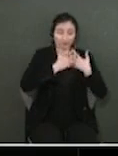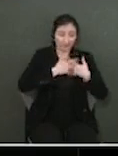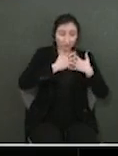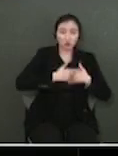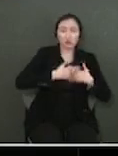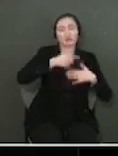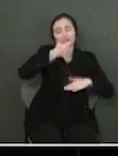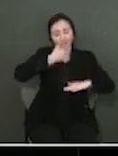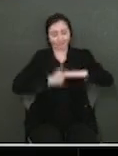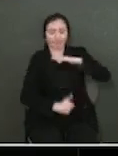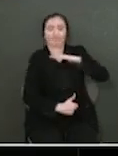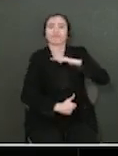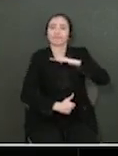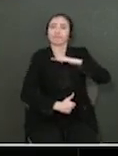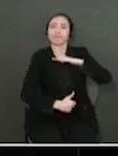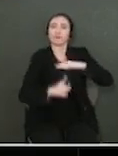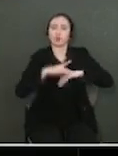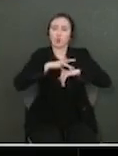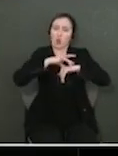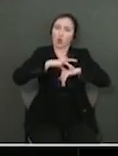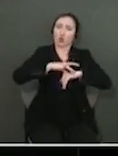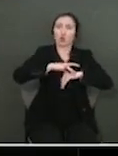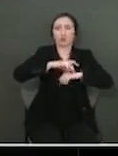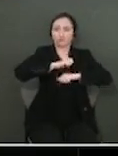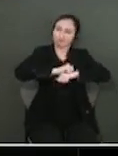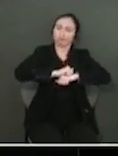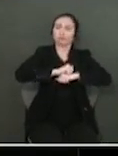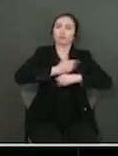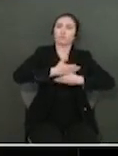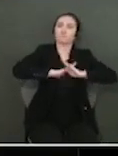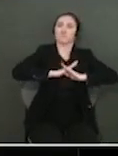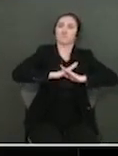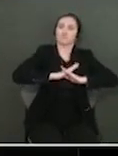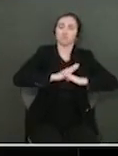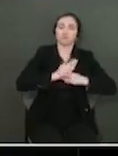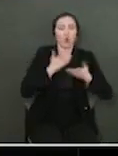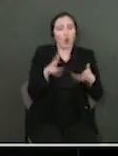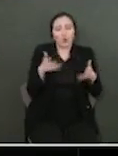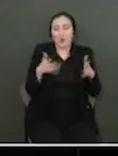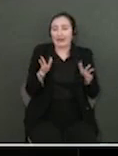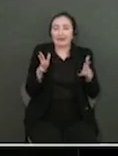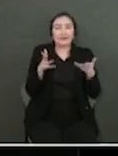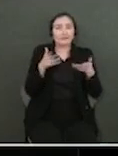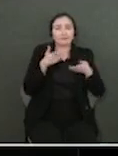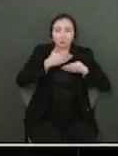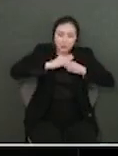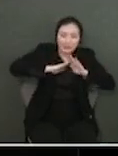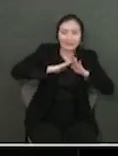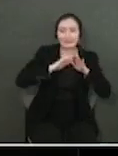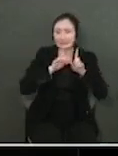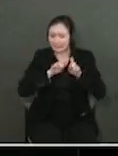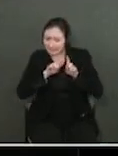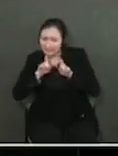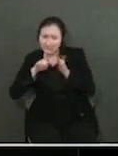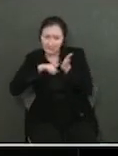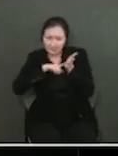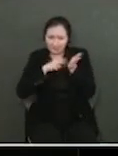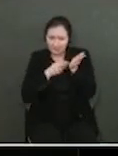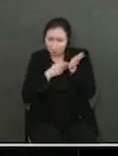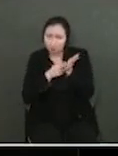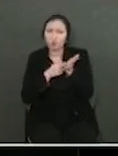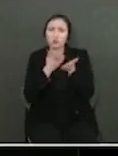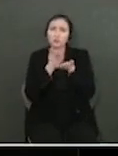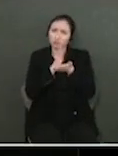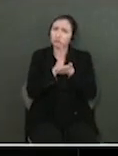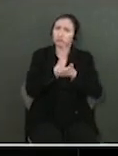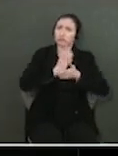the ground has already been winterized, insulated, tested, so everything should function as it should. All